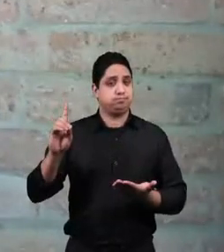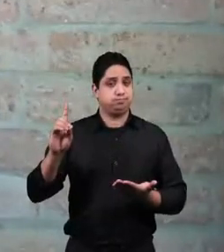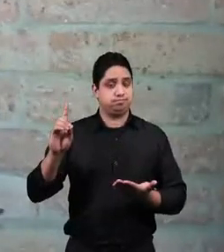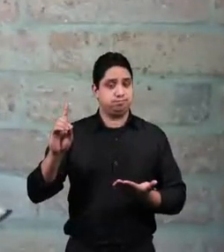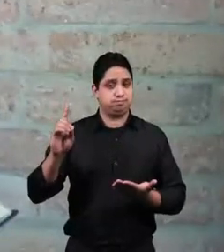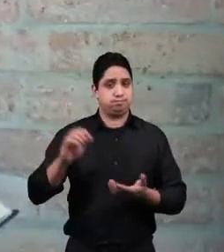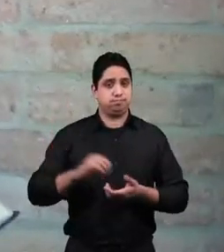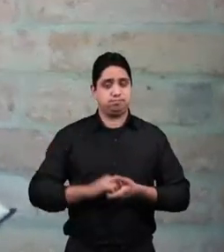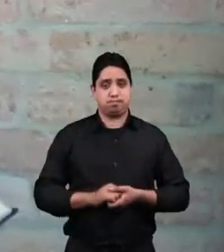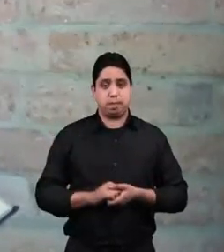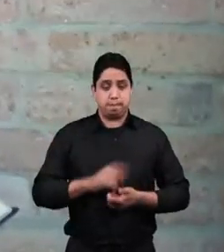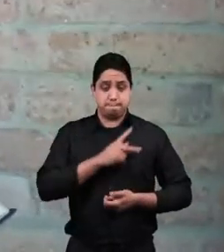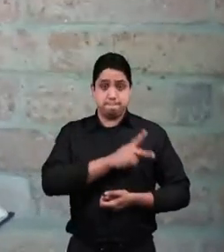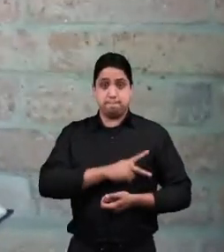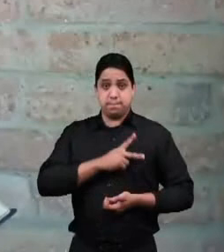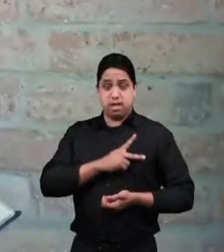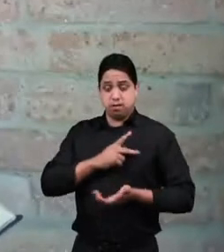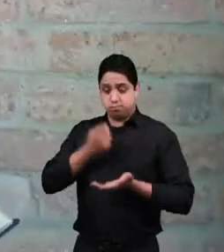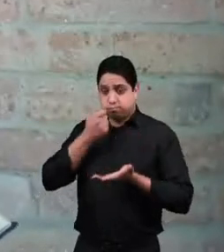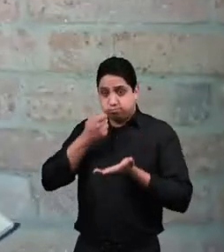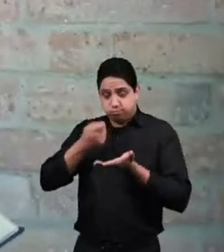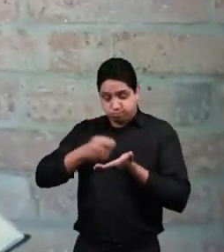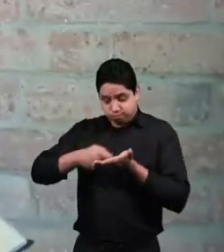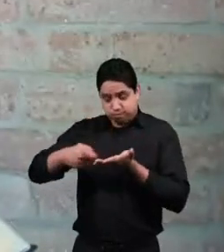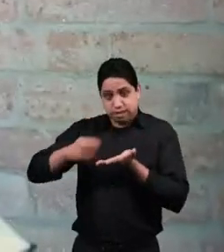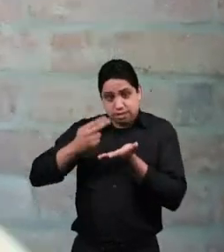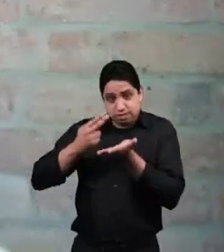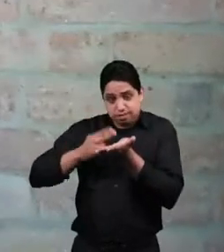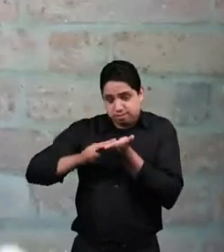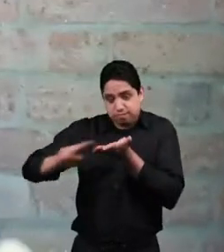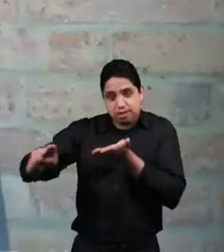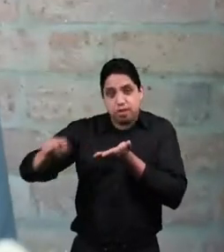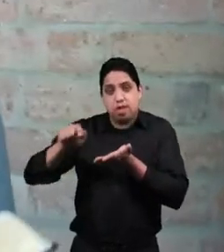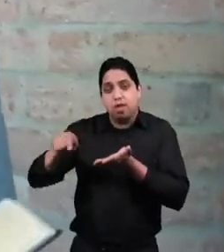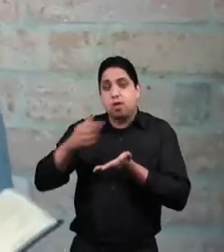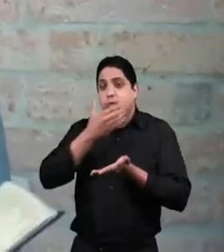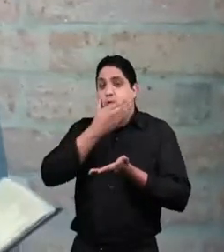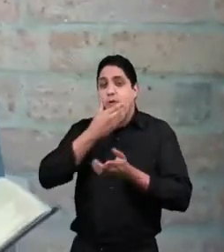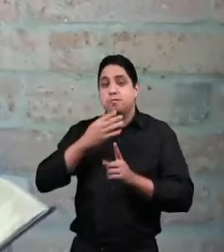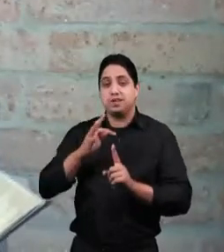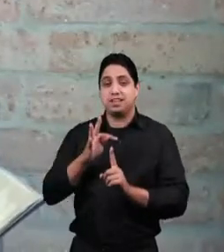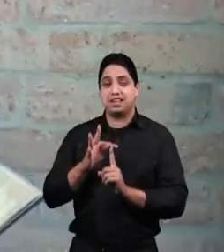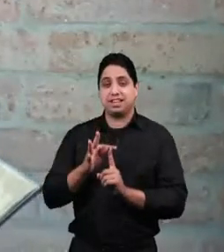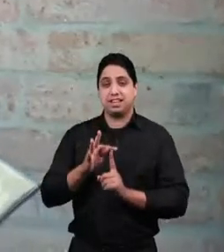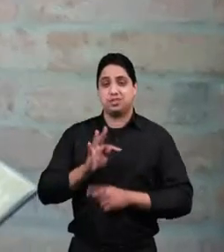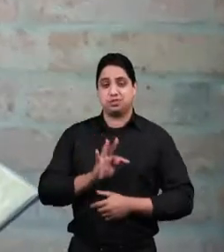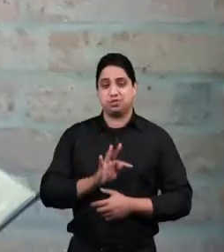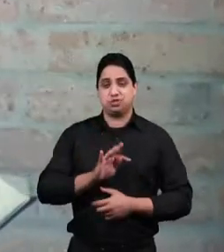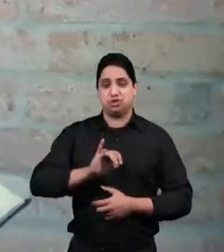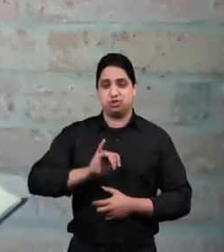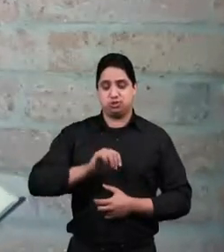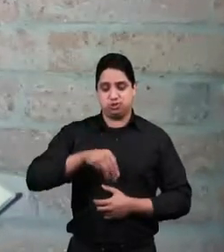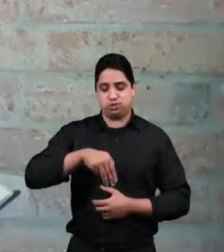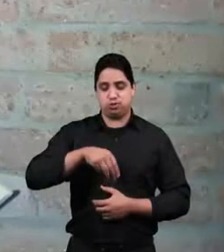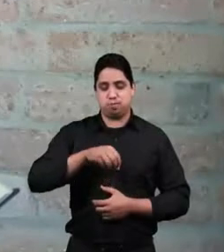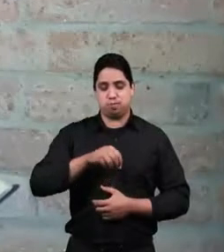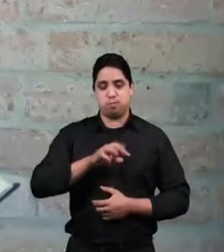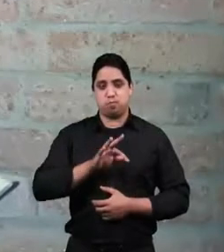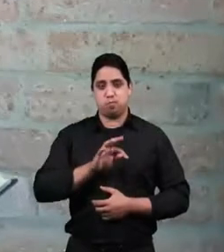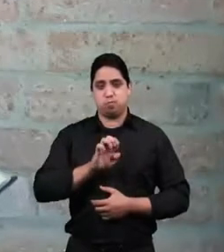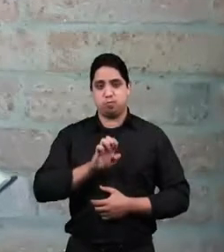to the second letter from Paul to Timothy, chapter 4. We shall read verses